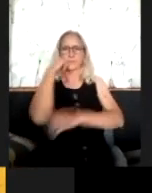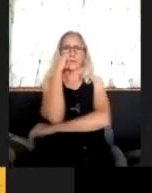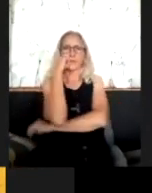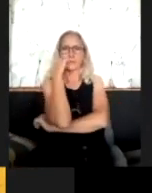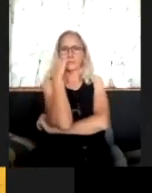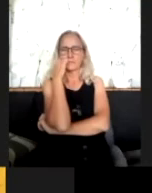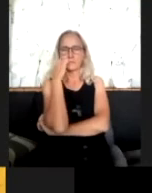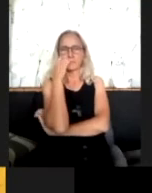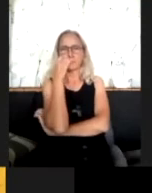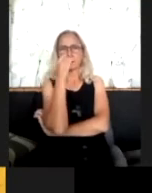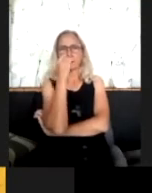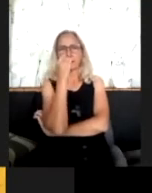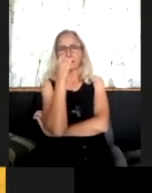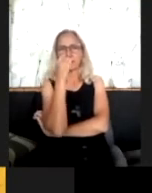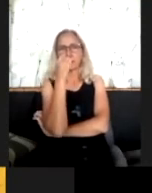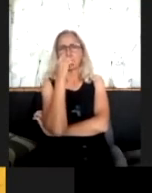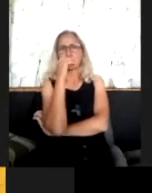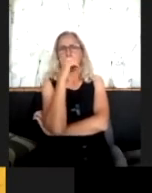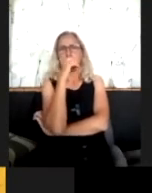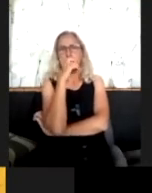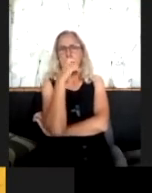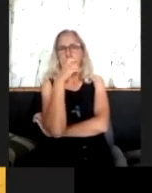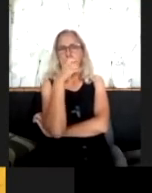some adjustments. You have to make some